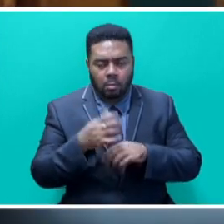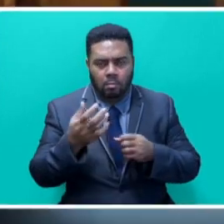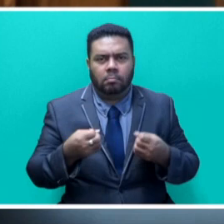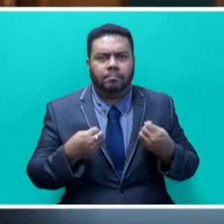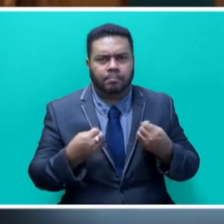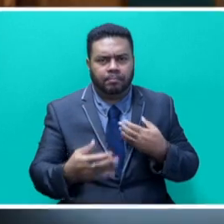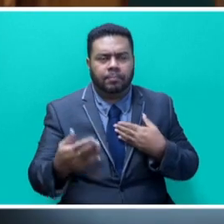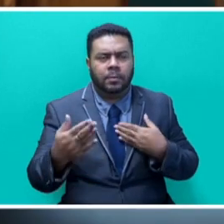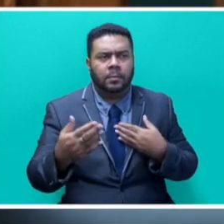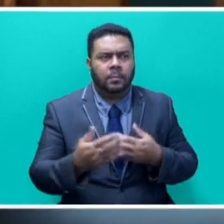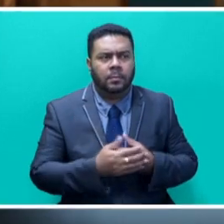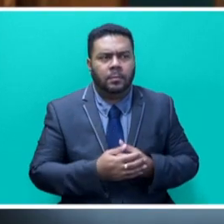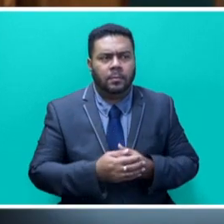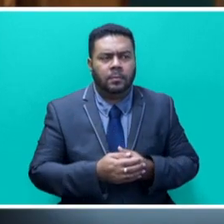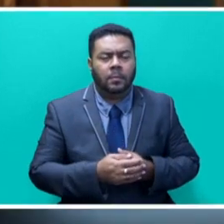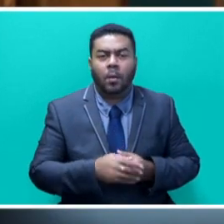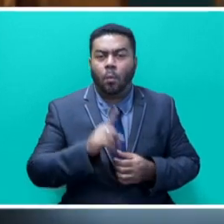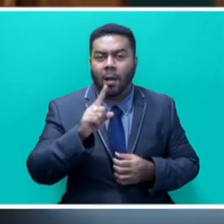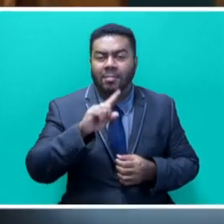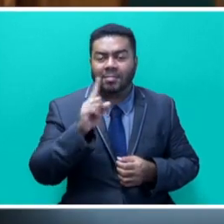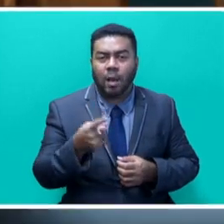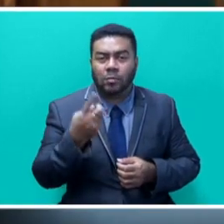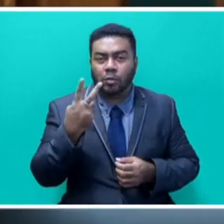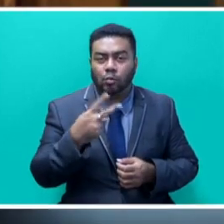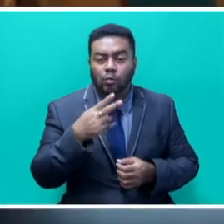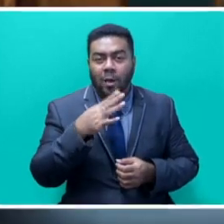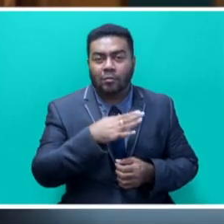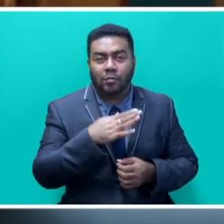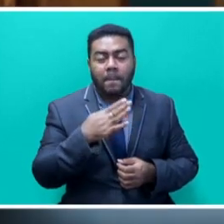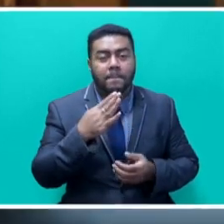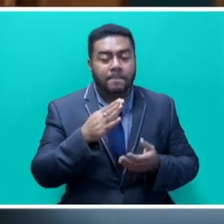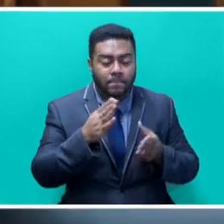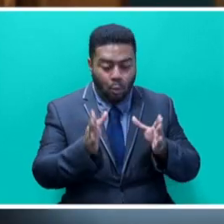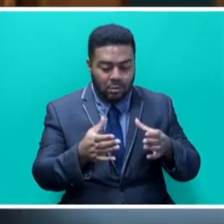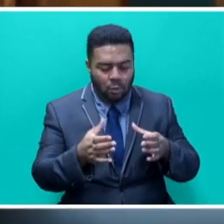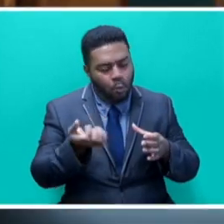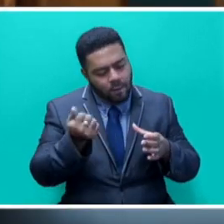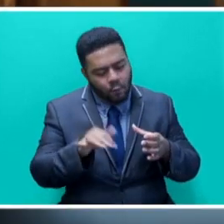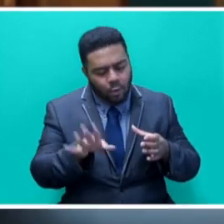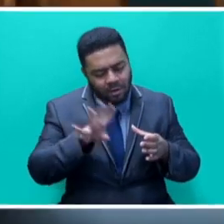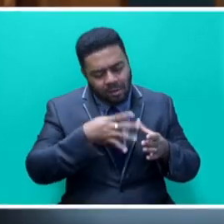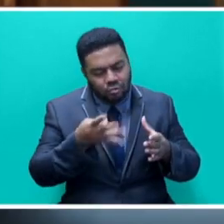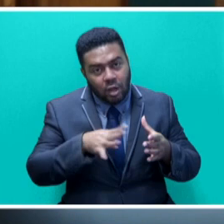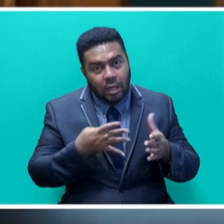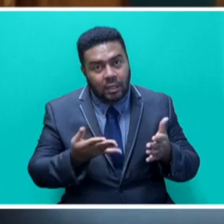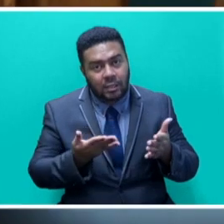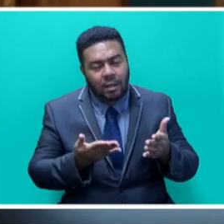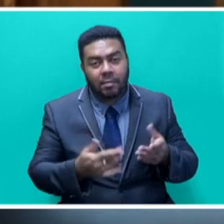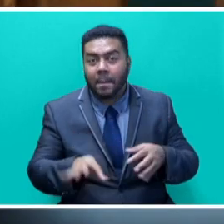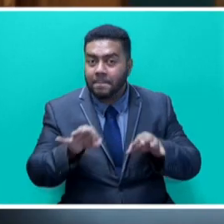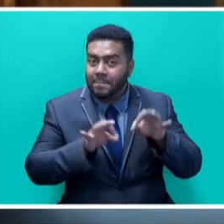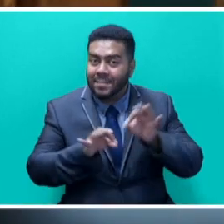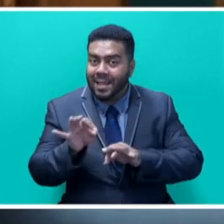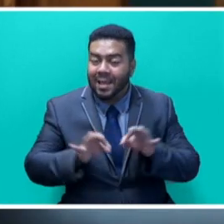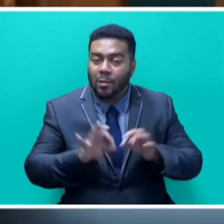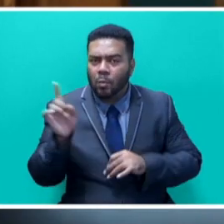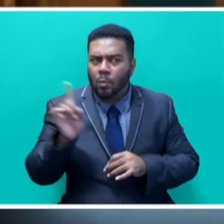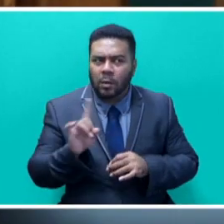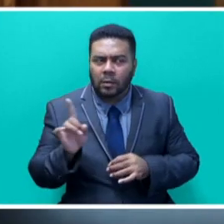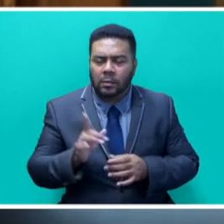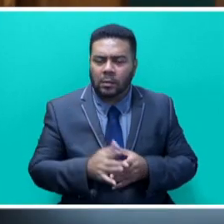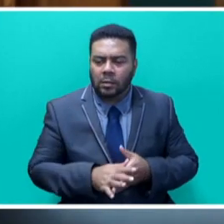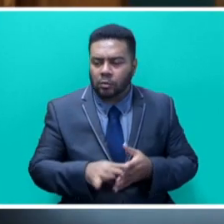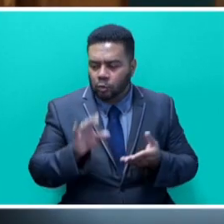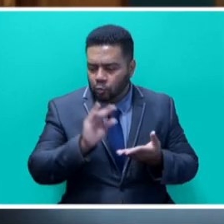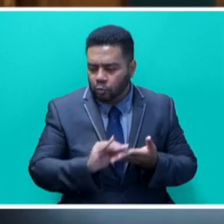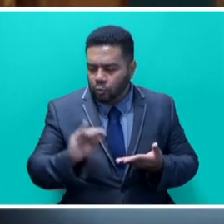117 plots out of a target of 1,200 plots were assessed. The immediate plan, Mr. Speaker, at that time was to deploy